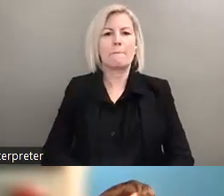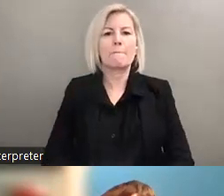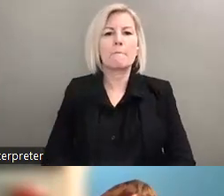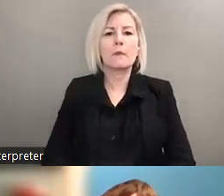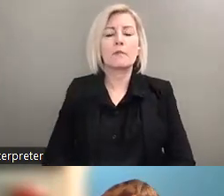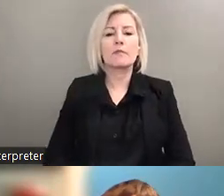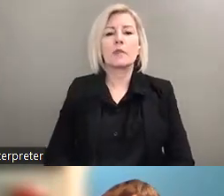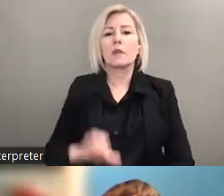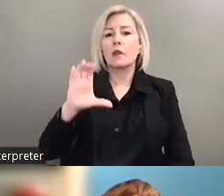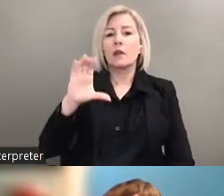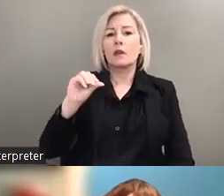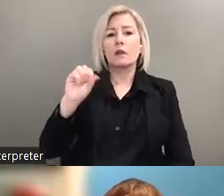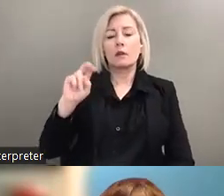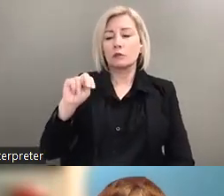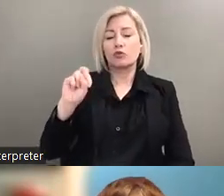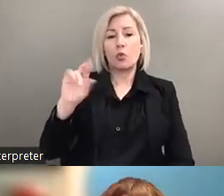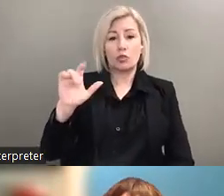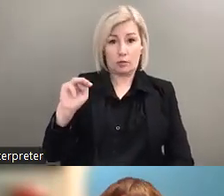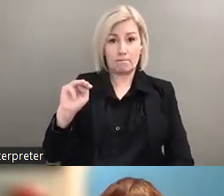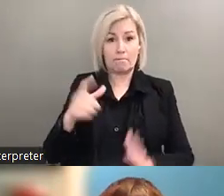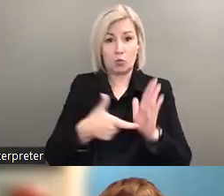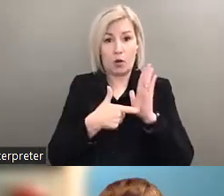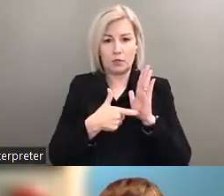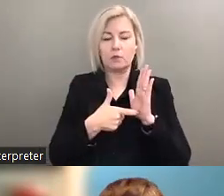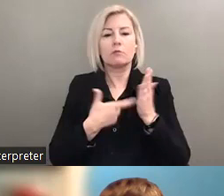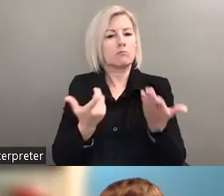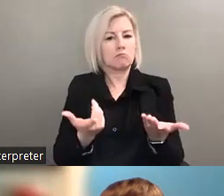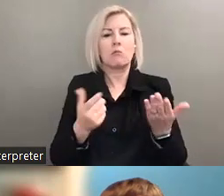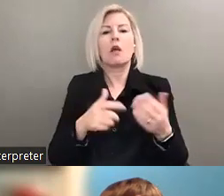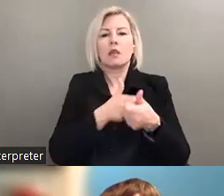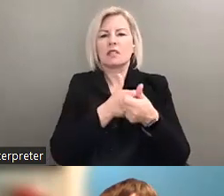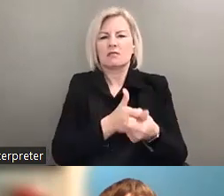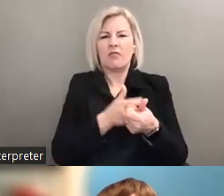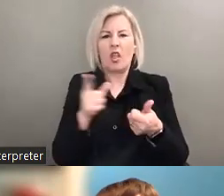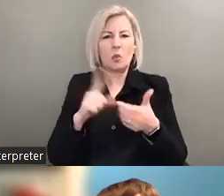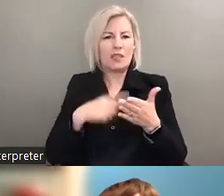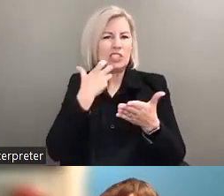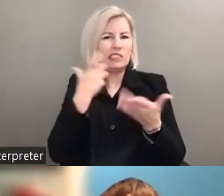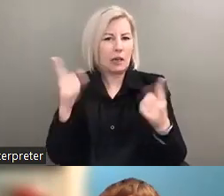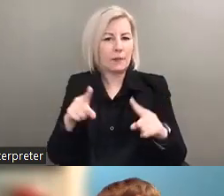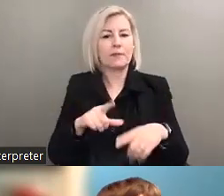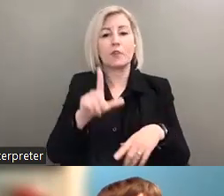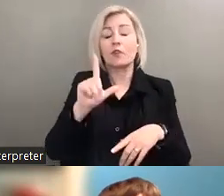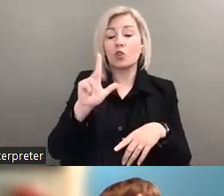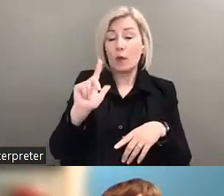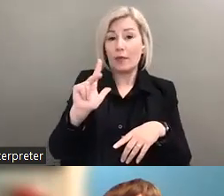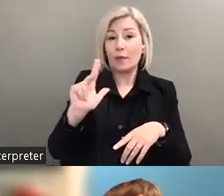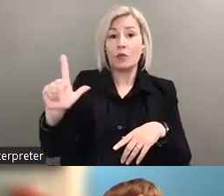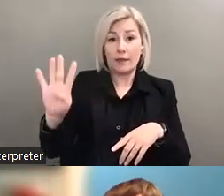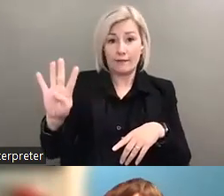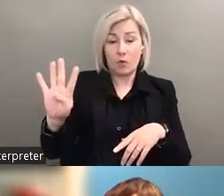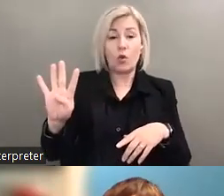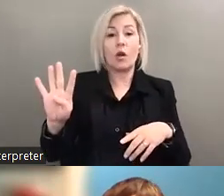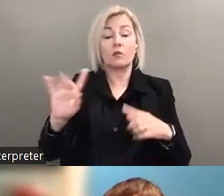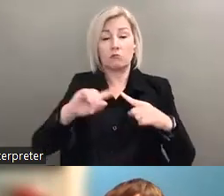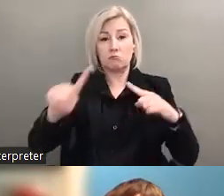Consortium requirements for ArtsCONNECT are consistent with the most recent round. For the 23-24 cycle, there is a